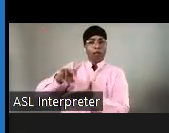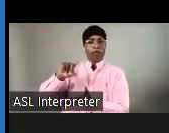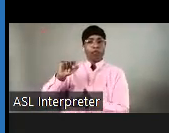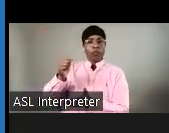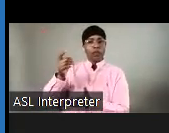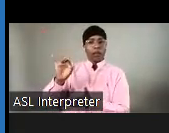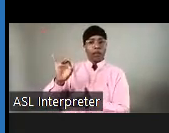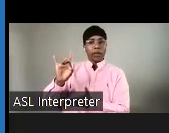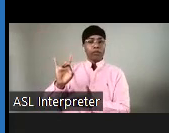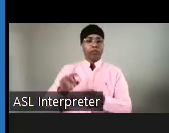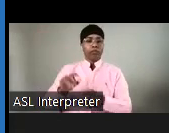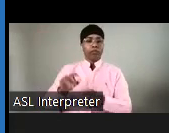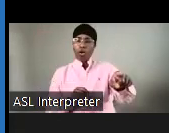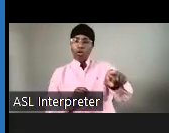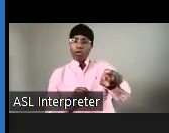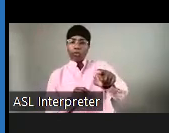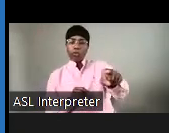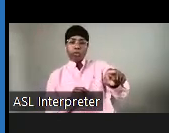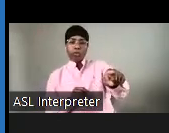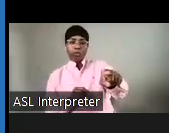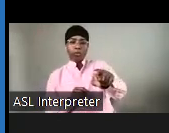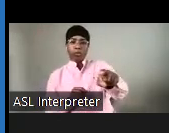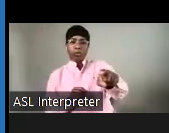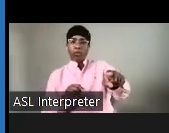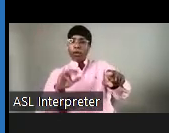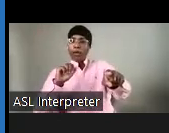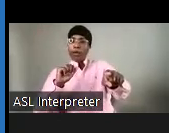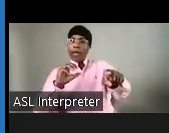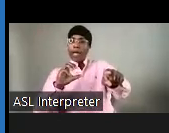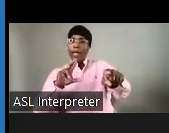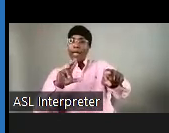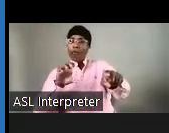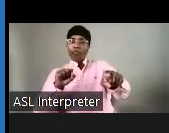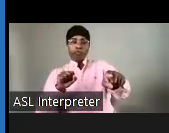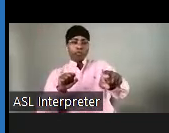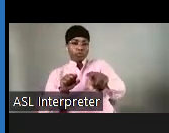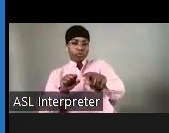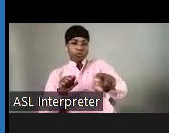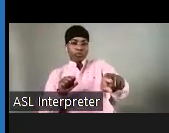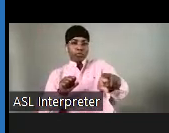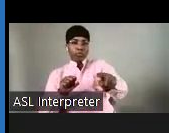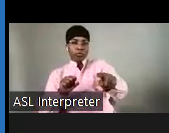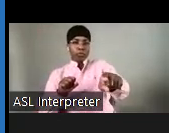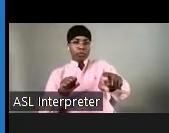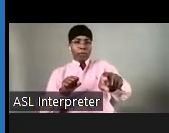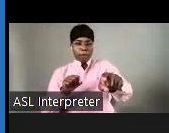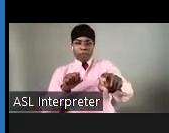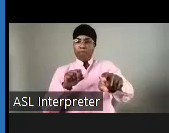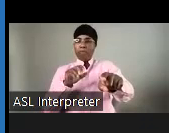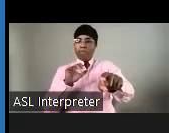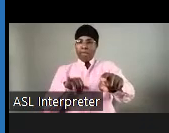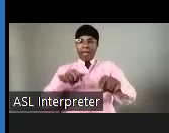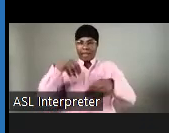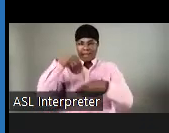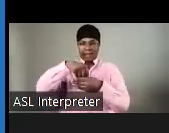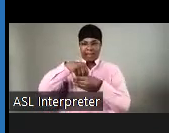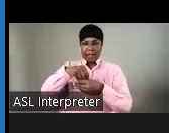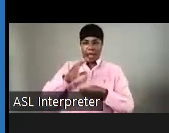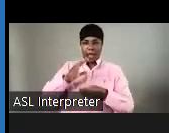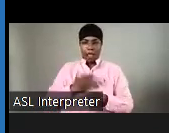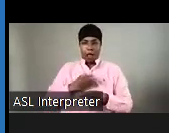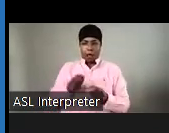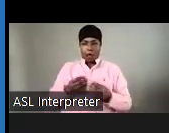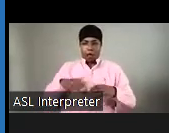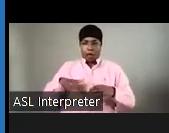acres that there is of Chippewa National Forest land inside the Leech Lake Reservation that are categorized